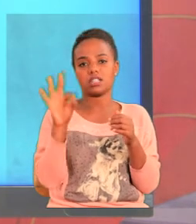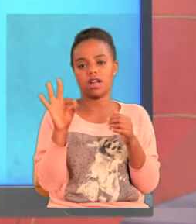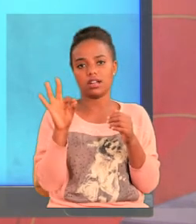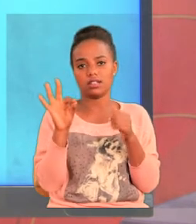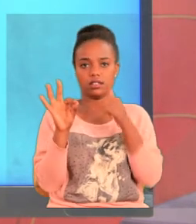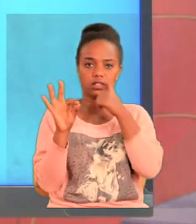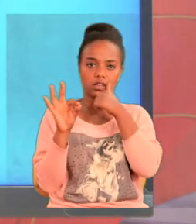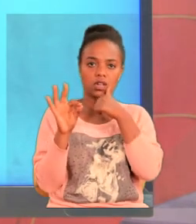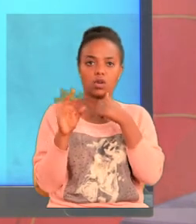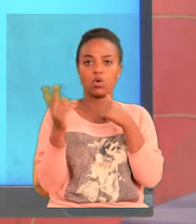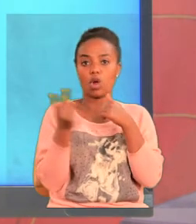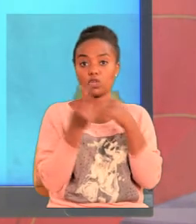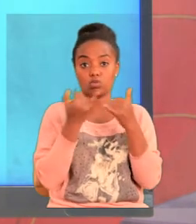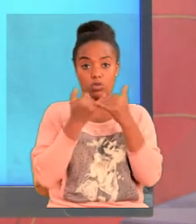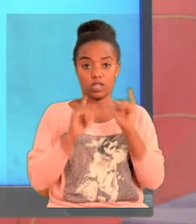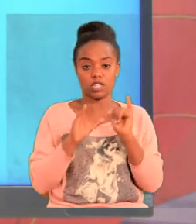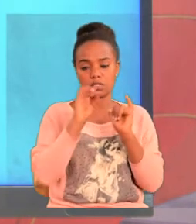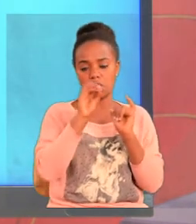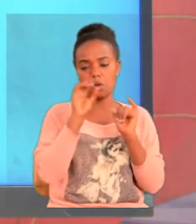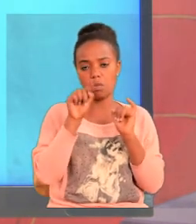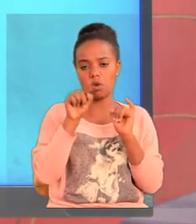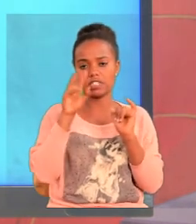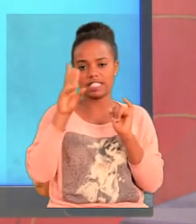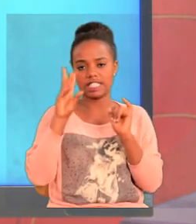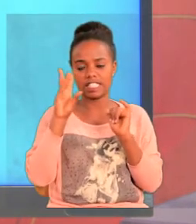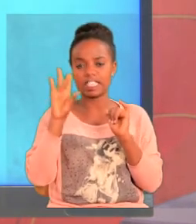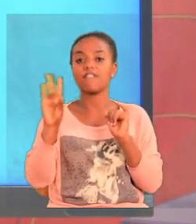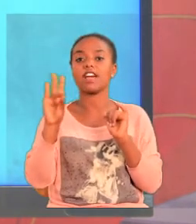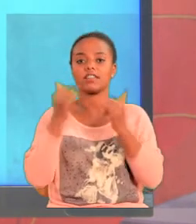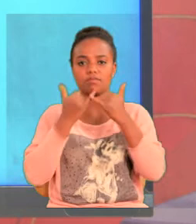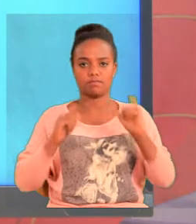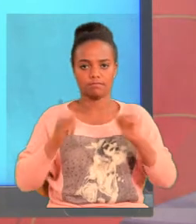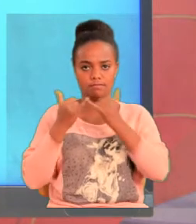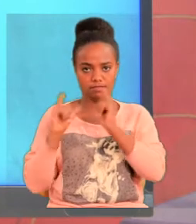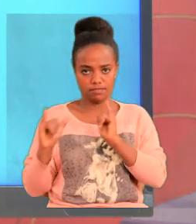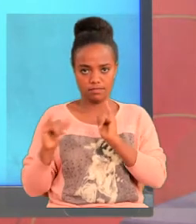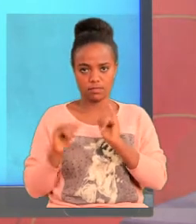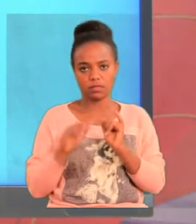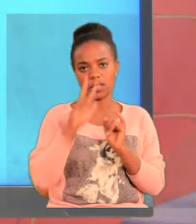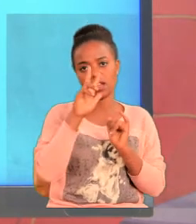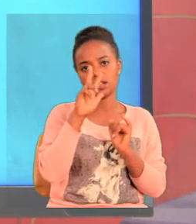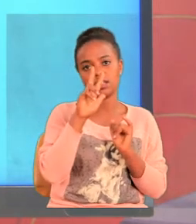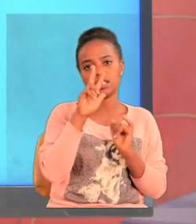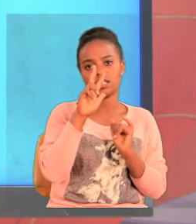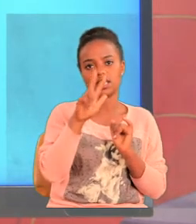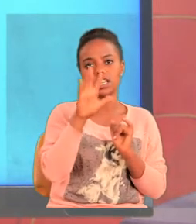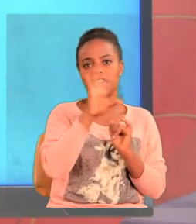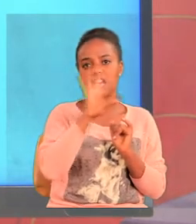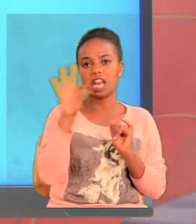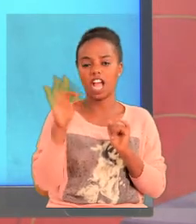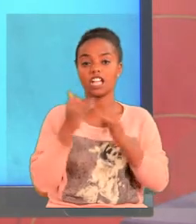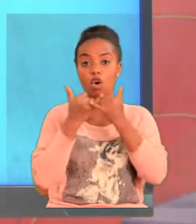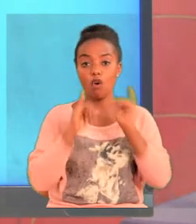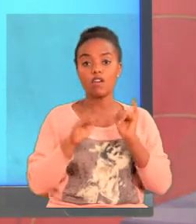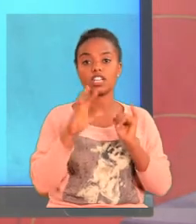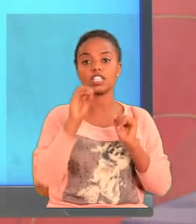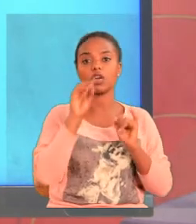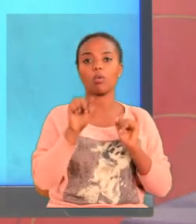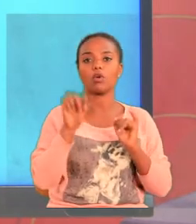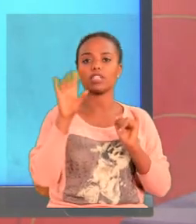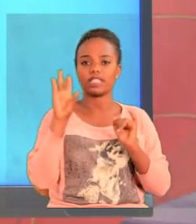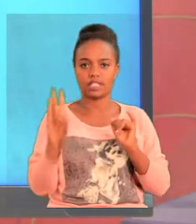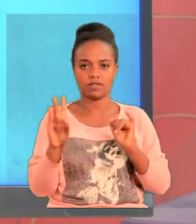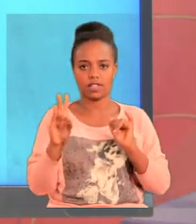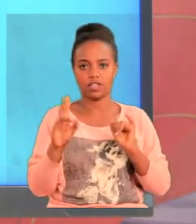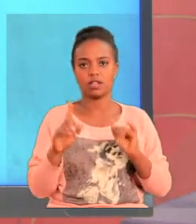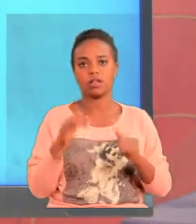399. Therefore, dividing by 0.7, you'll have this one, 399 over 0.7. So when you divide this, you'll